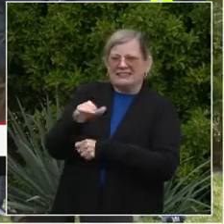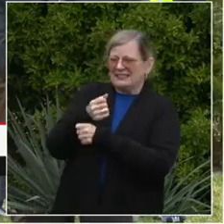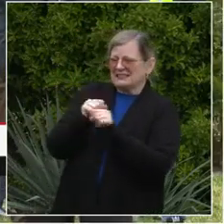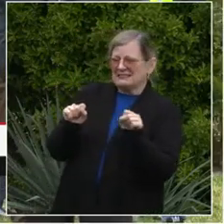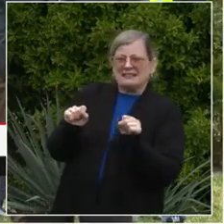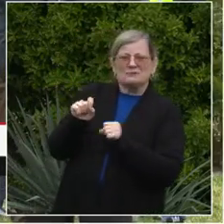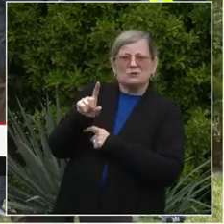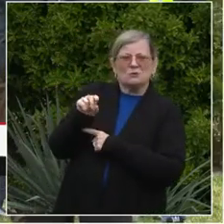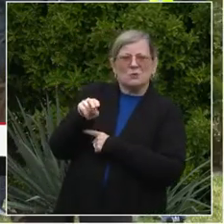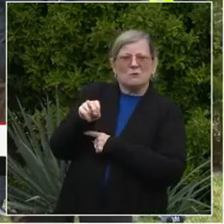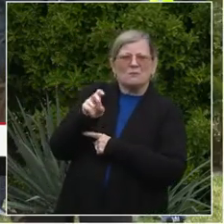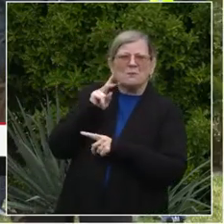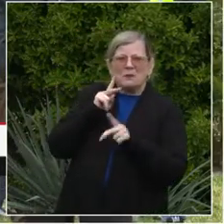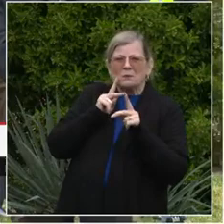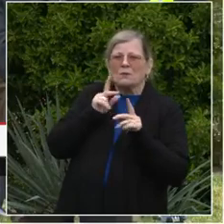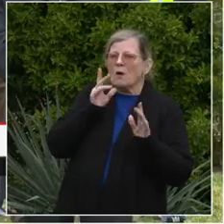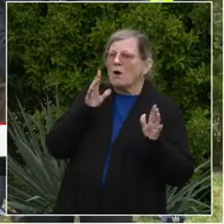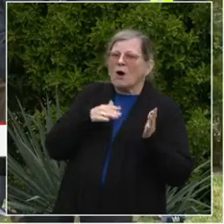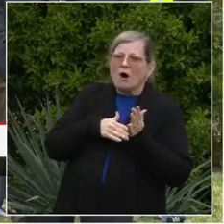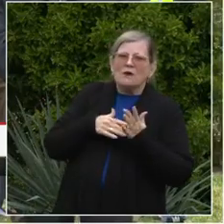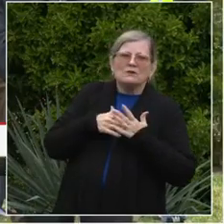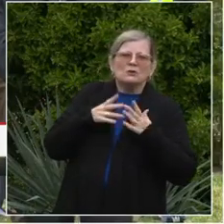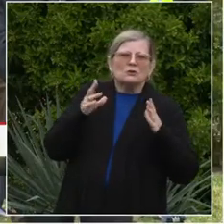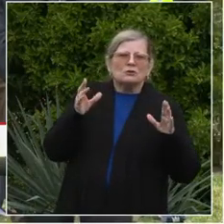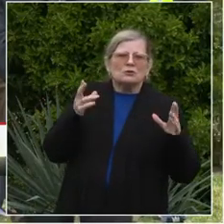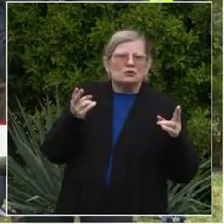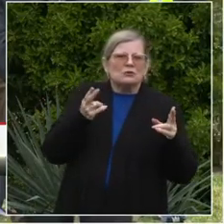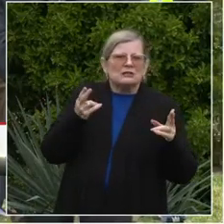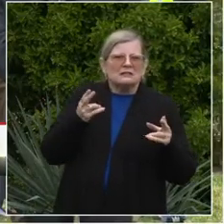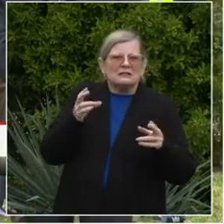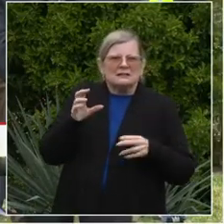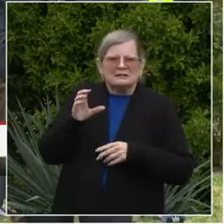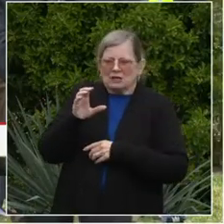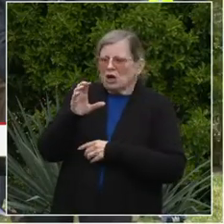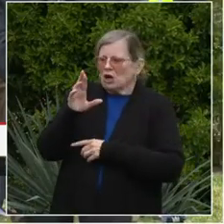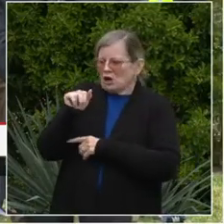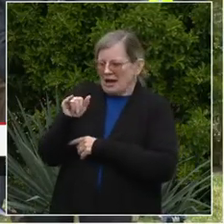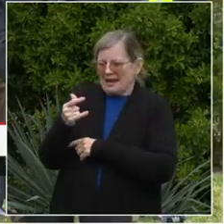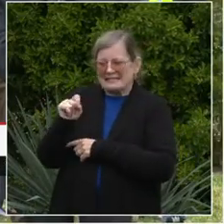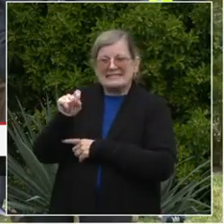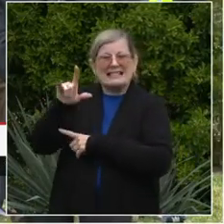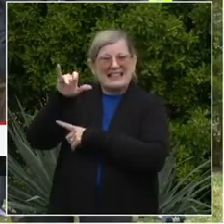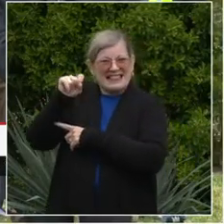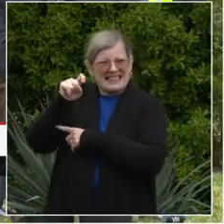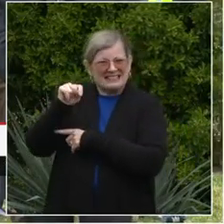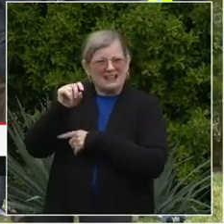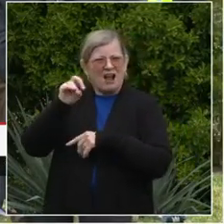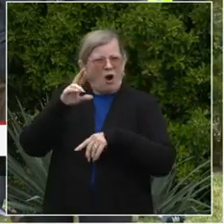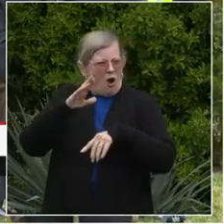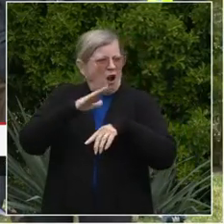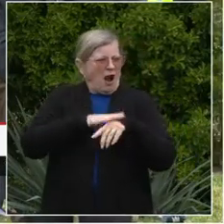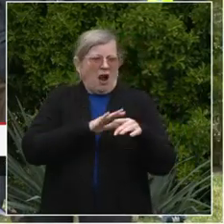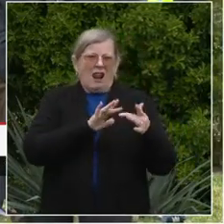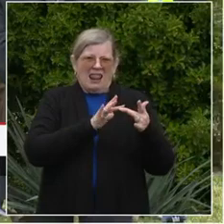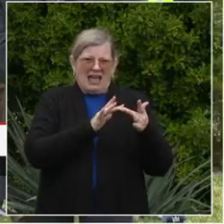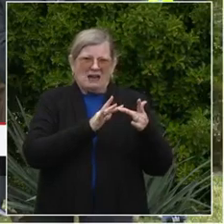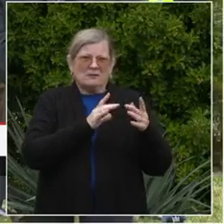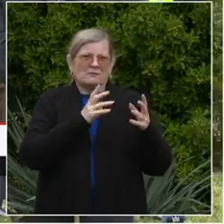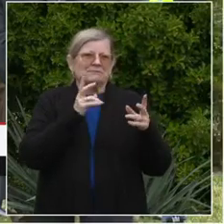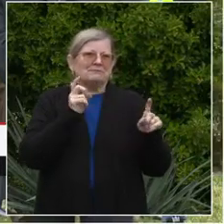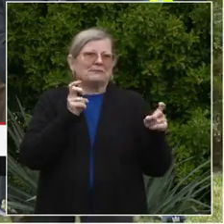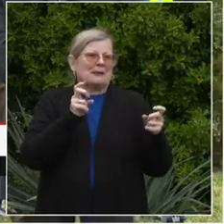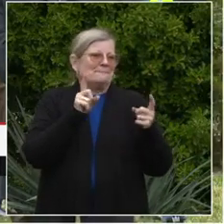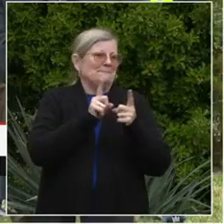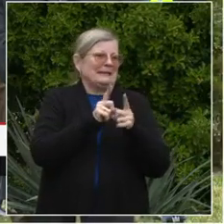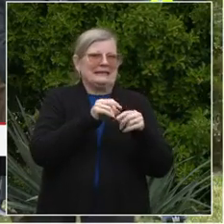who oftentimes will use Craigslist or those types of online entities where you're going to meet a person and you're going